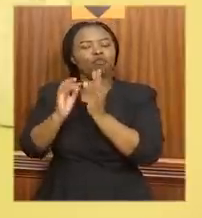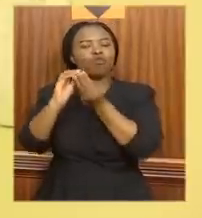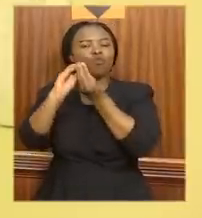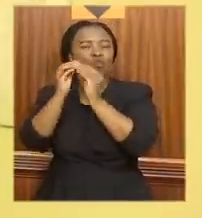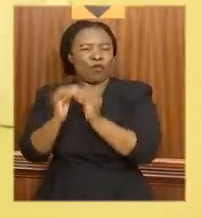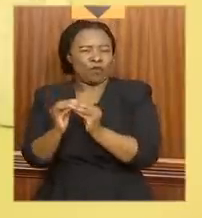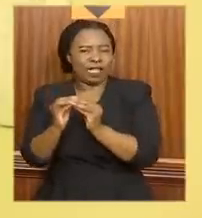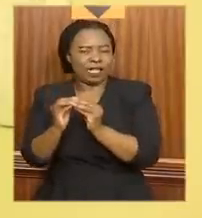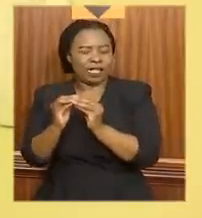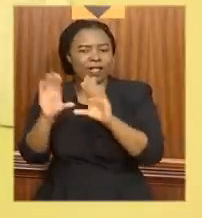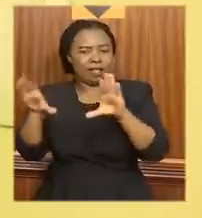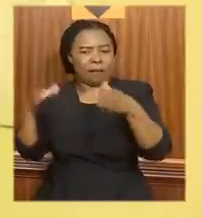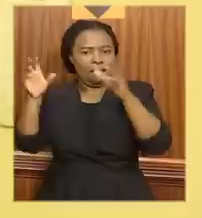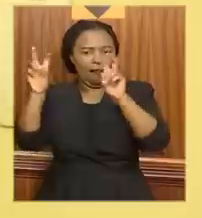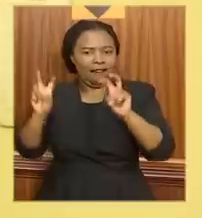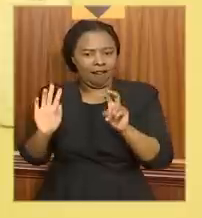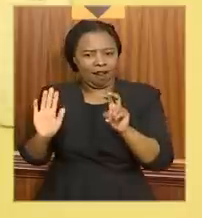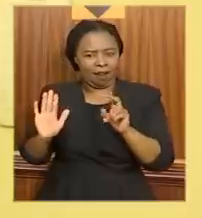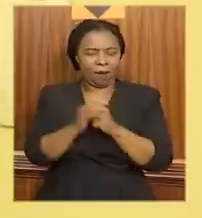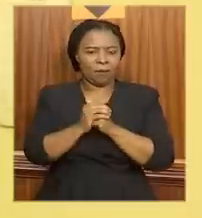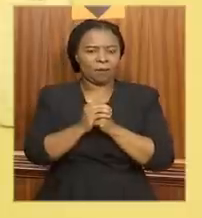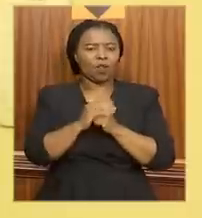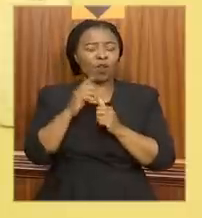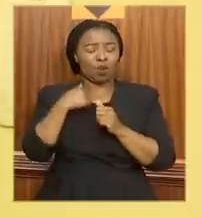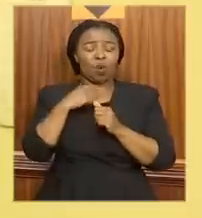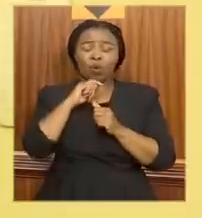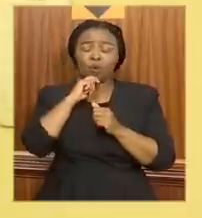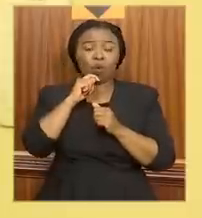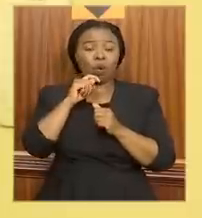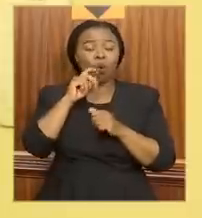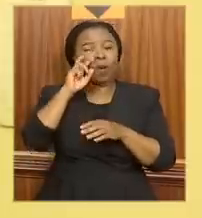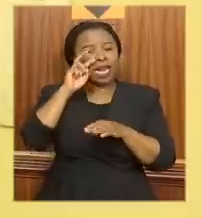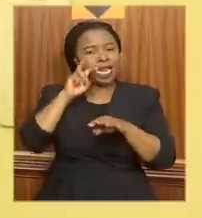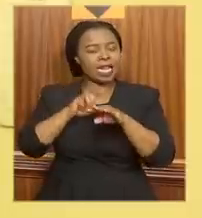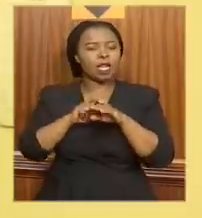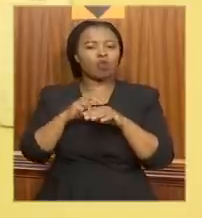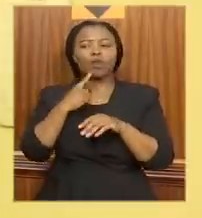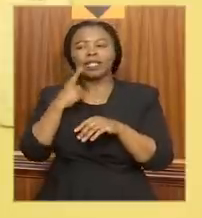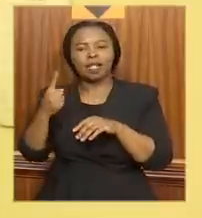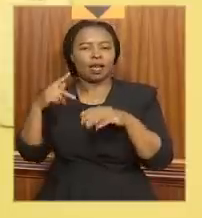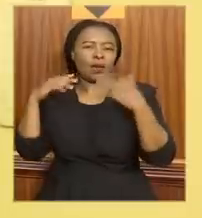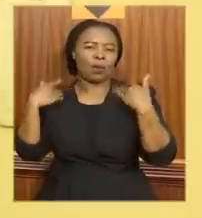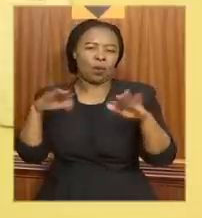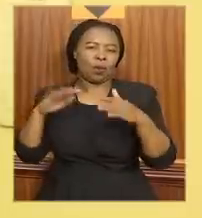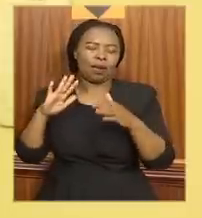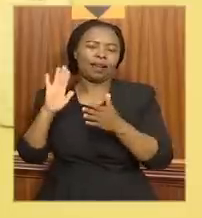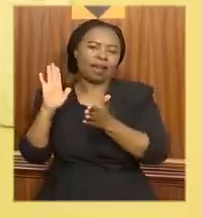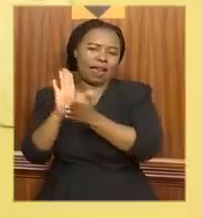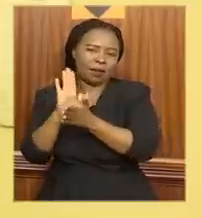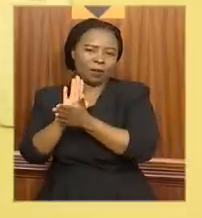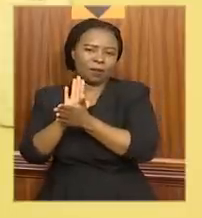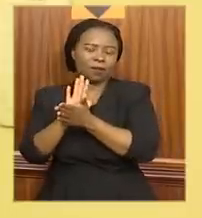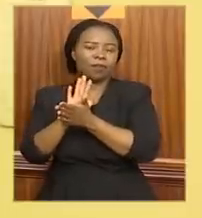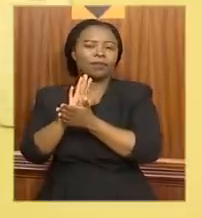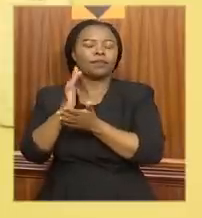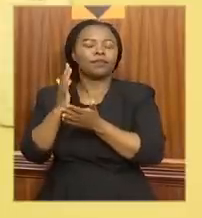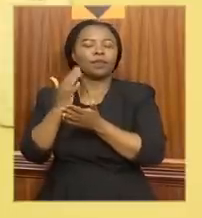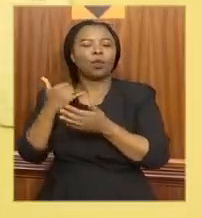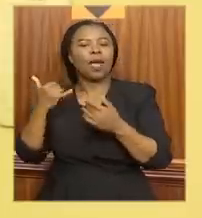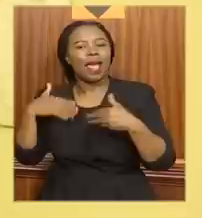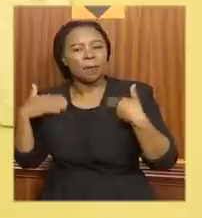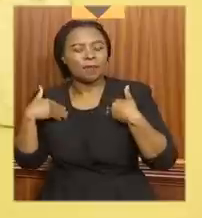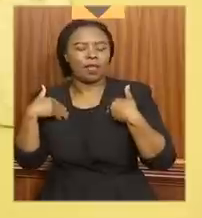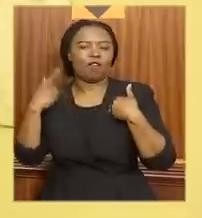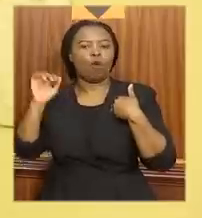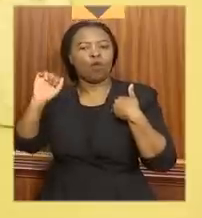We owe the teams at these power stations a debt of gratitude for their actions, for